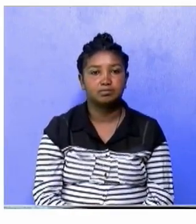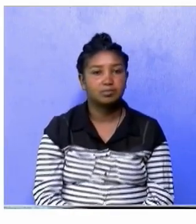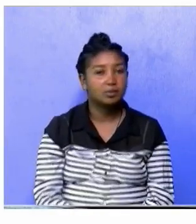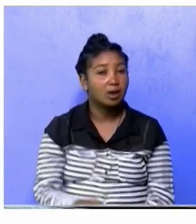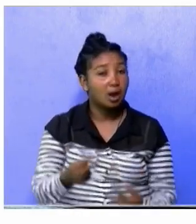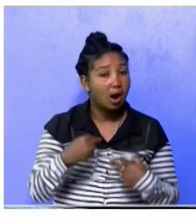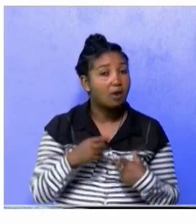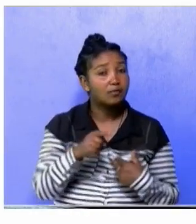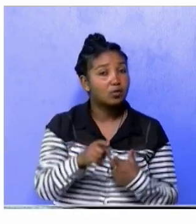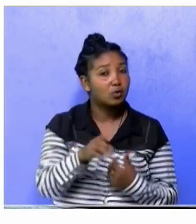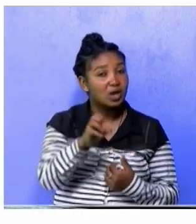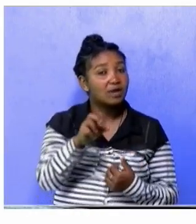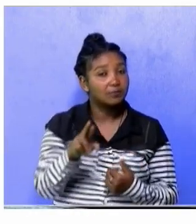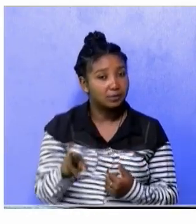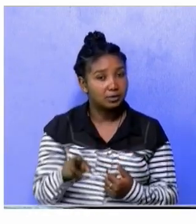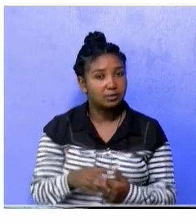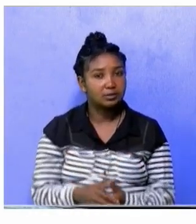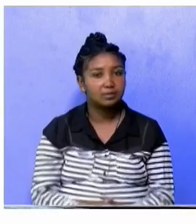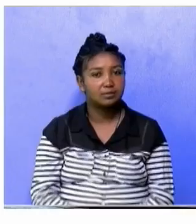ever